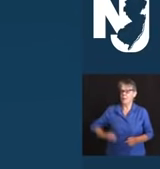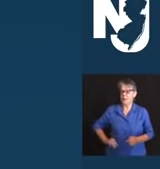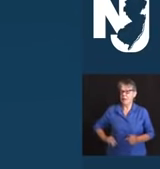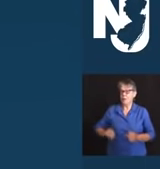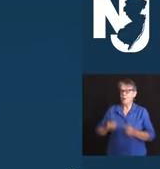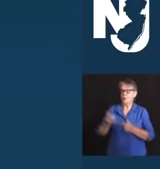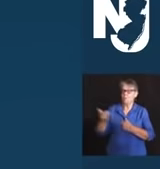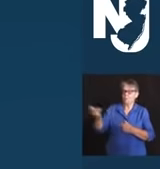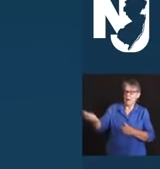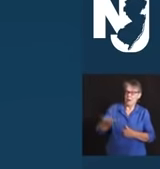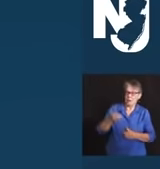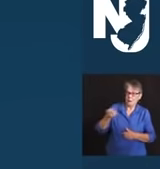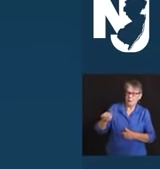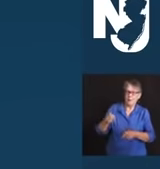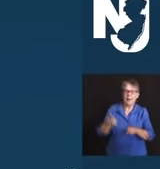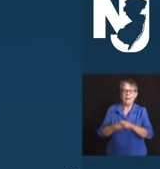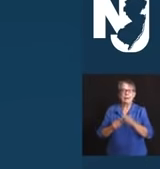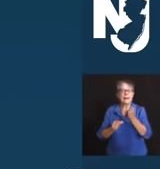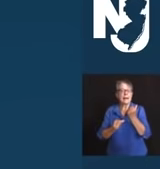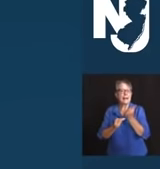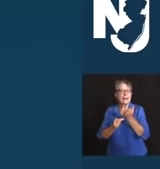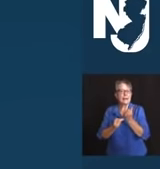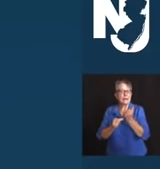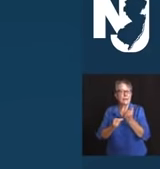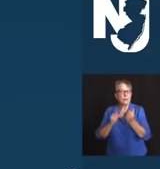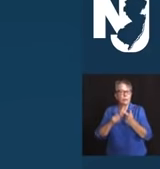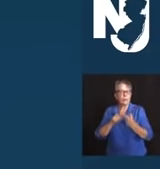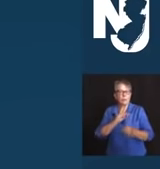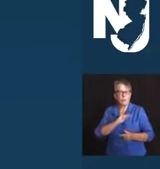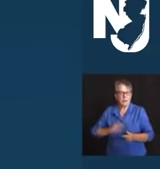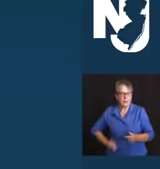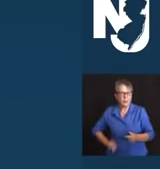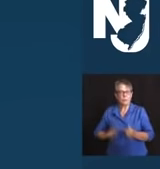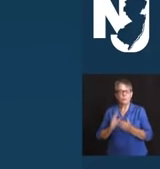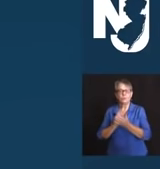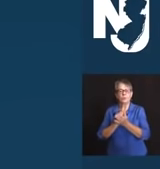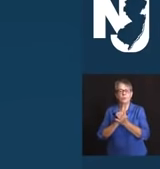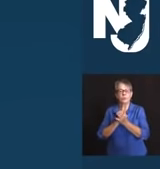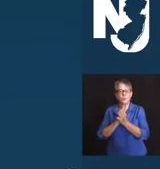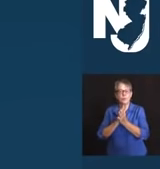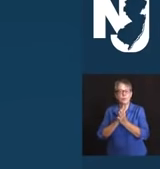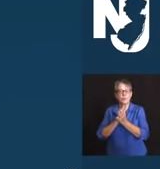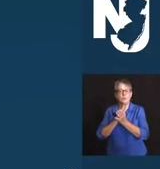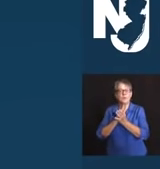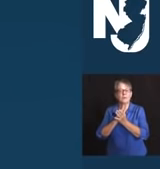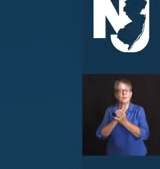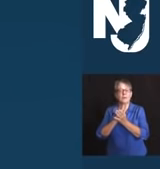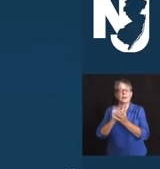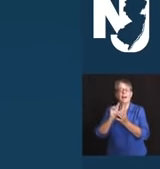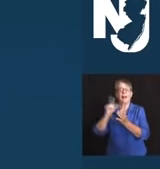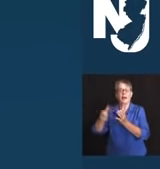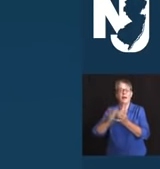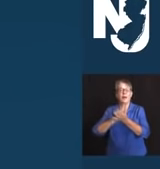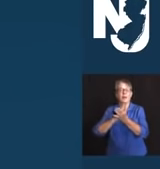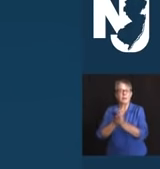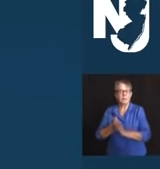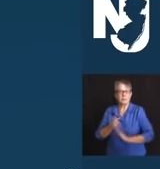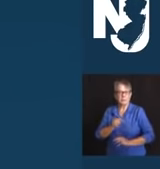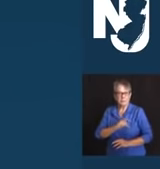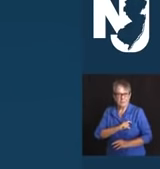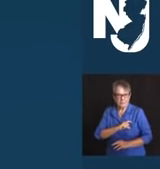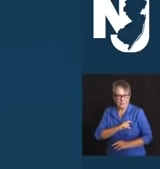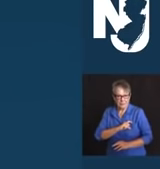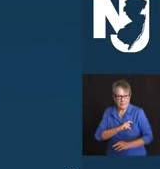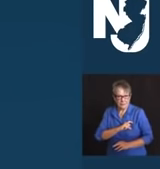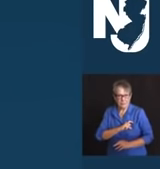police officer. He would continue serving the people of his hometown until his death, a total of 23 years